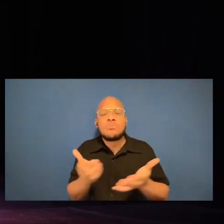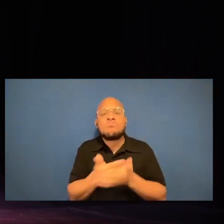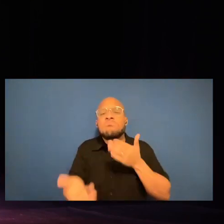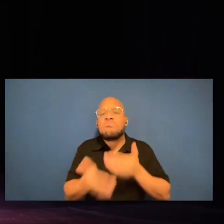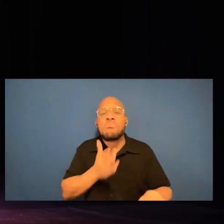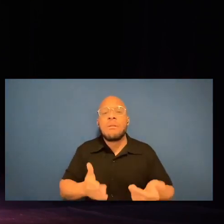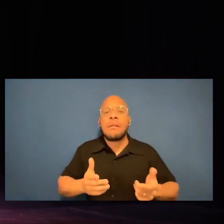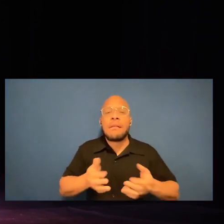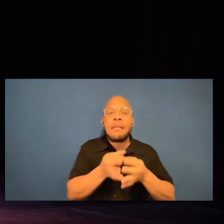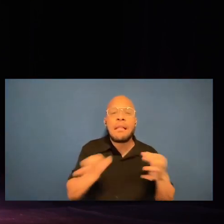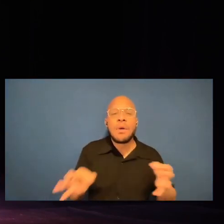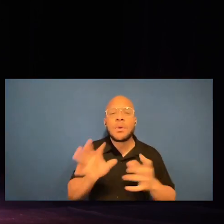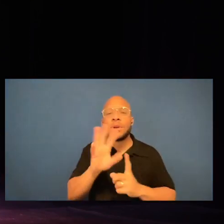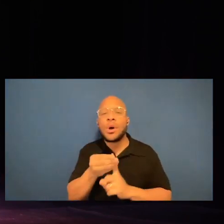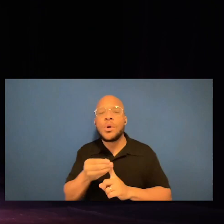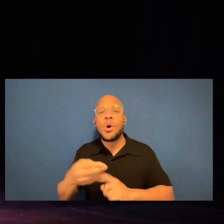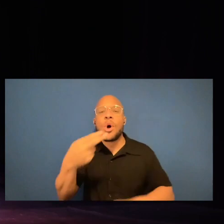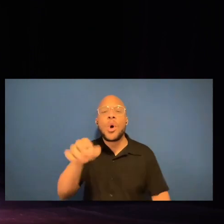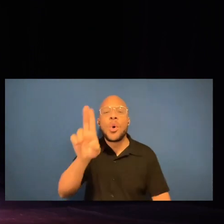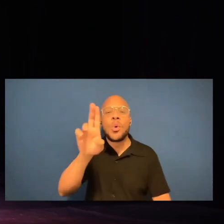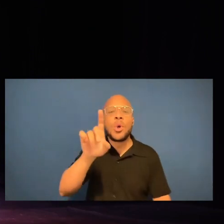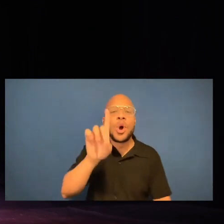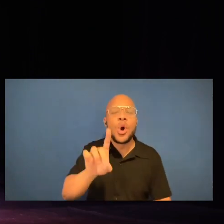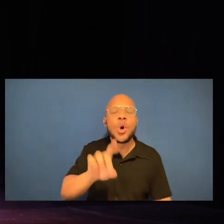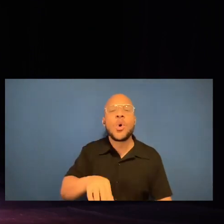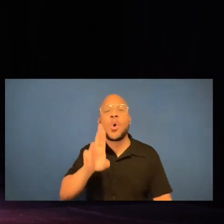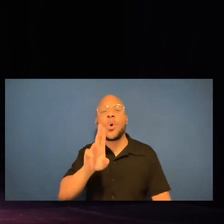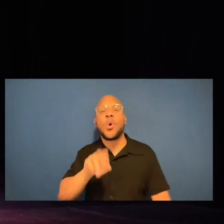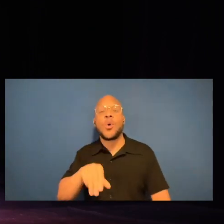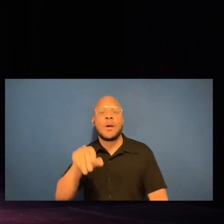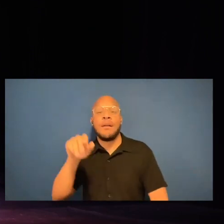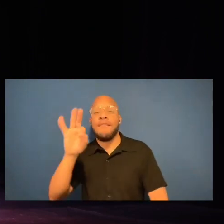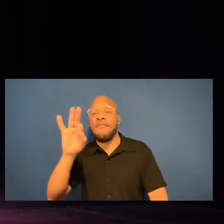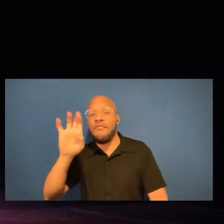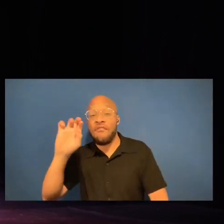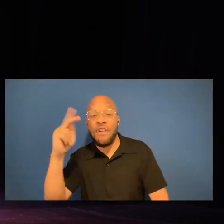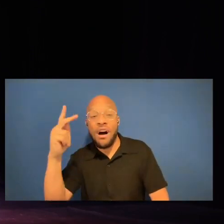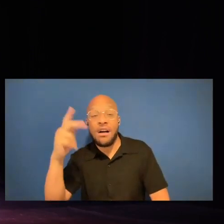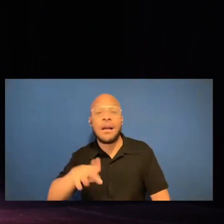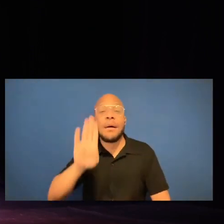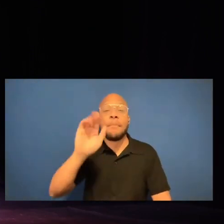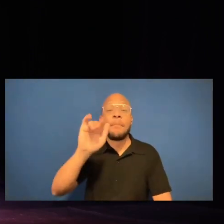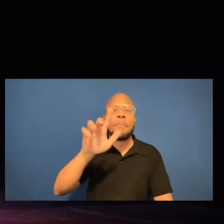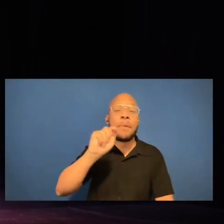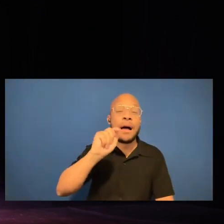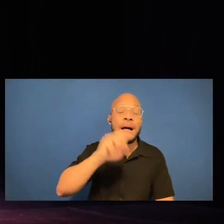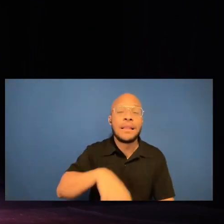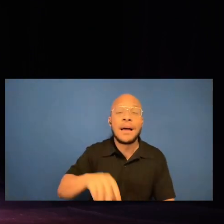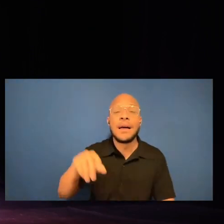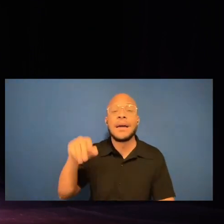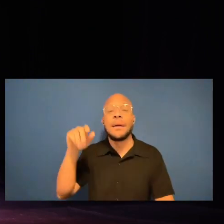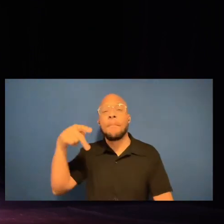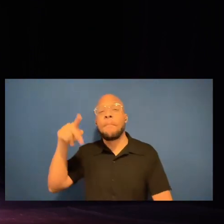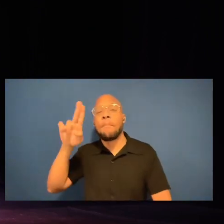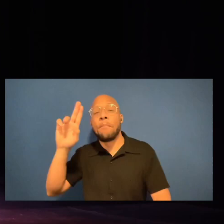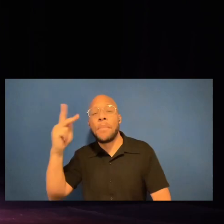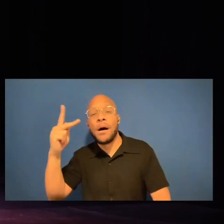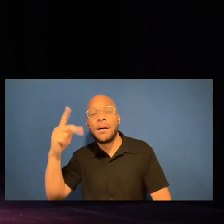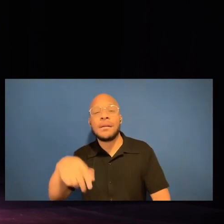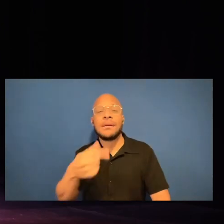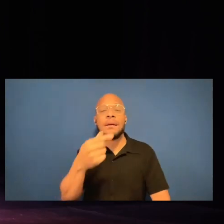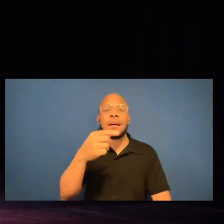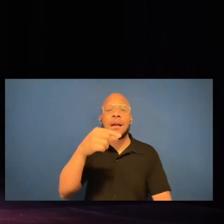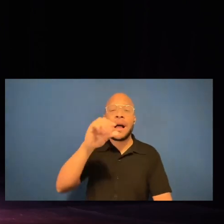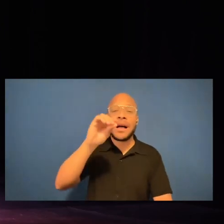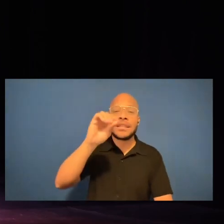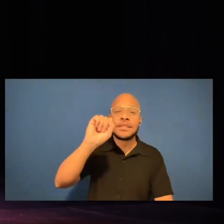ballet, funk, a cappella, stop, rock your body. Punk gospel, speaking to the divinity in all of us.